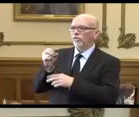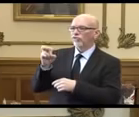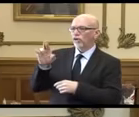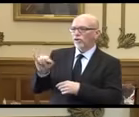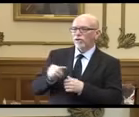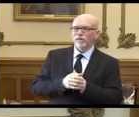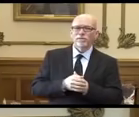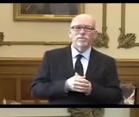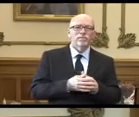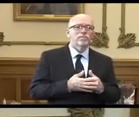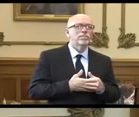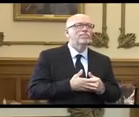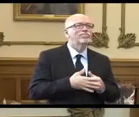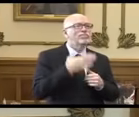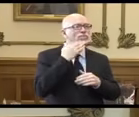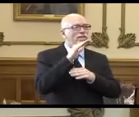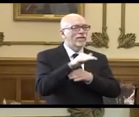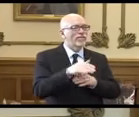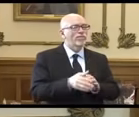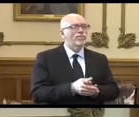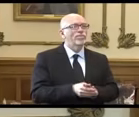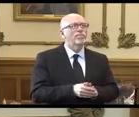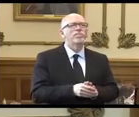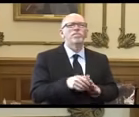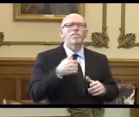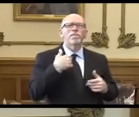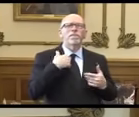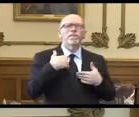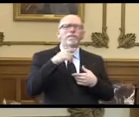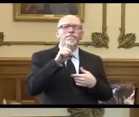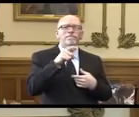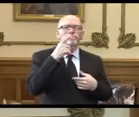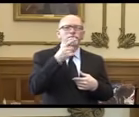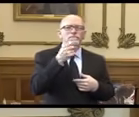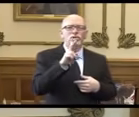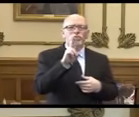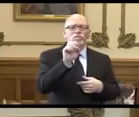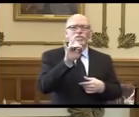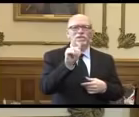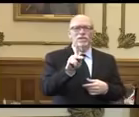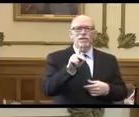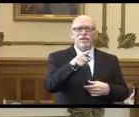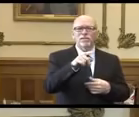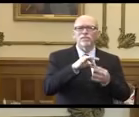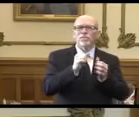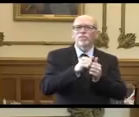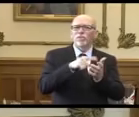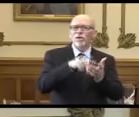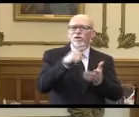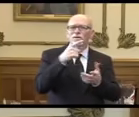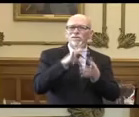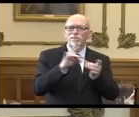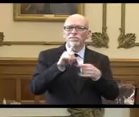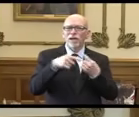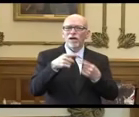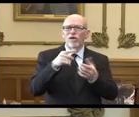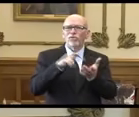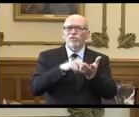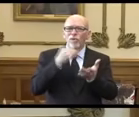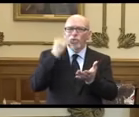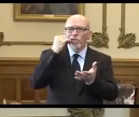Sherry. Good afternoon. I have a question for Dr. Rusniak based on what he was just saying about the long-term